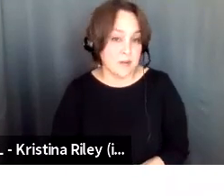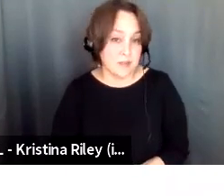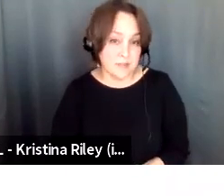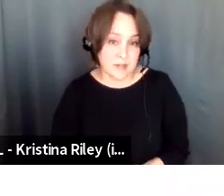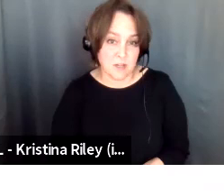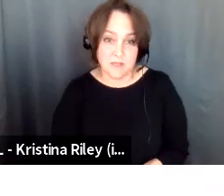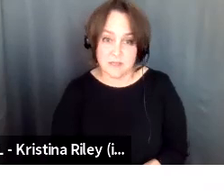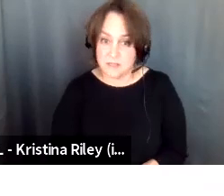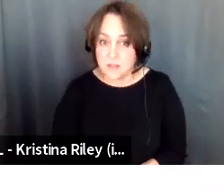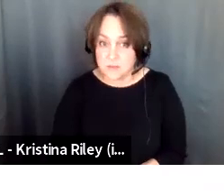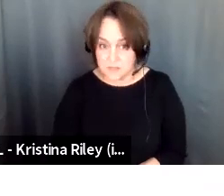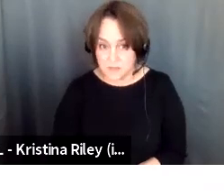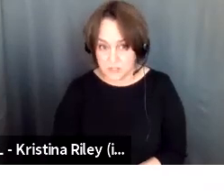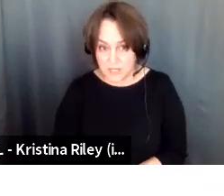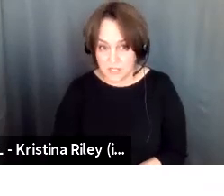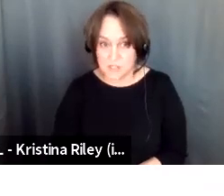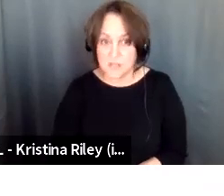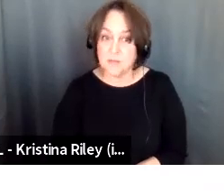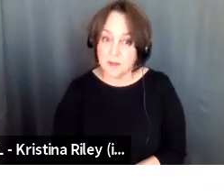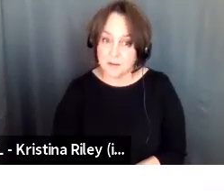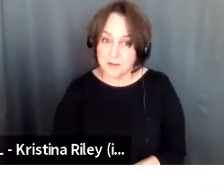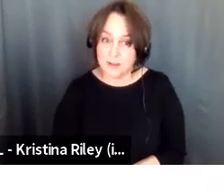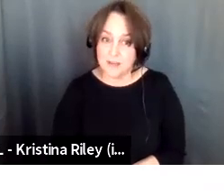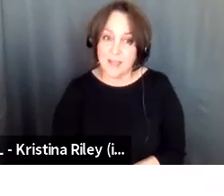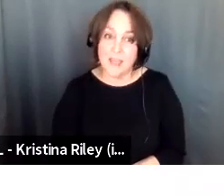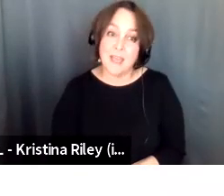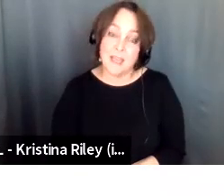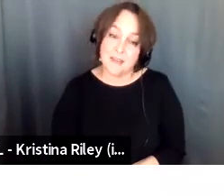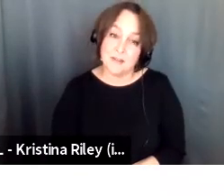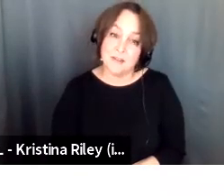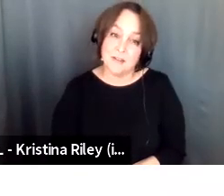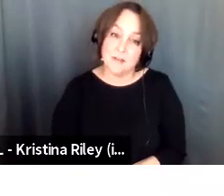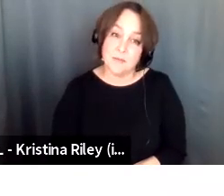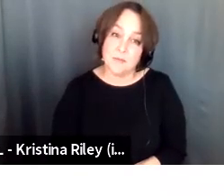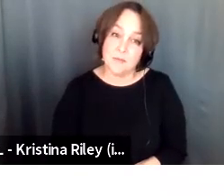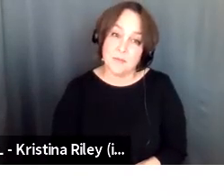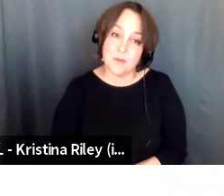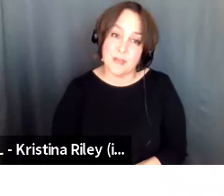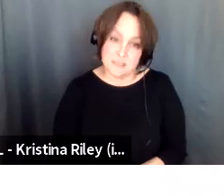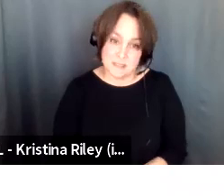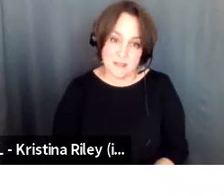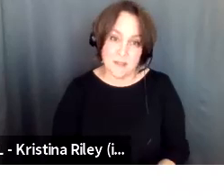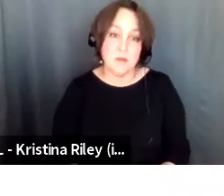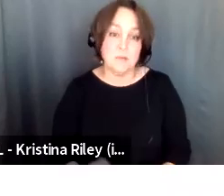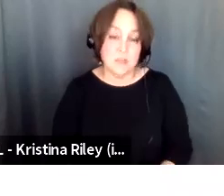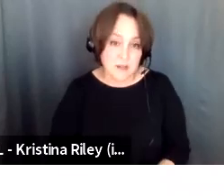But our living document continues to be changed, modified, and edited because